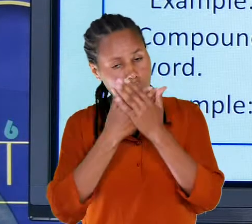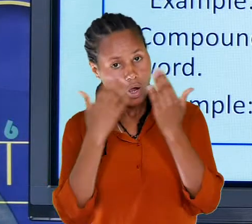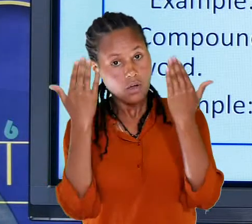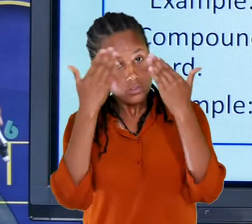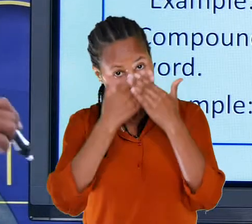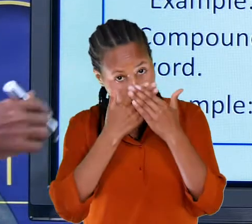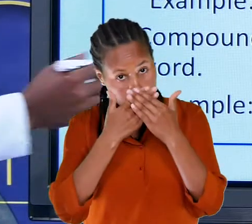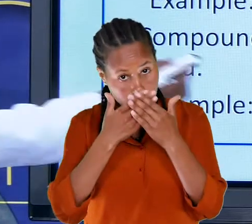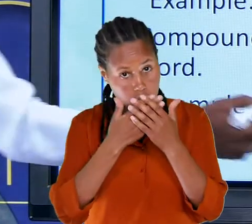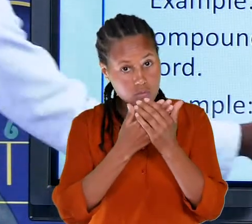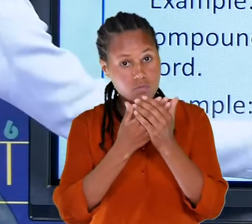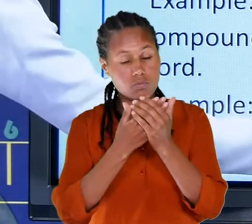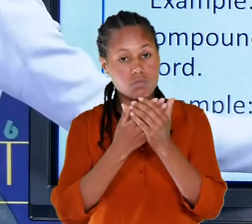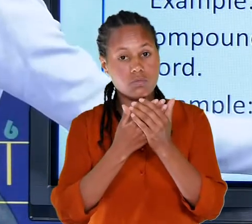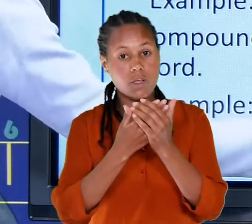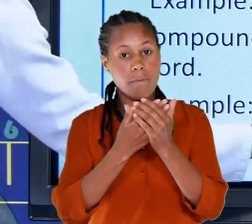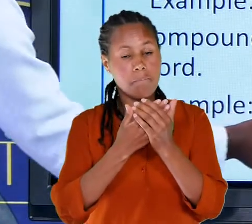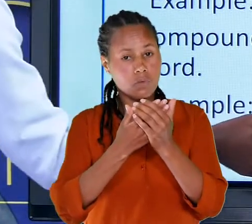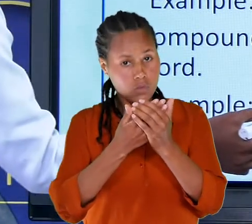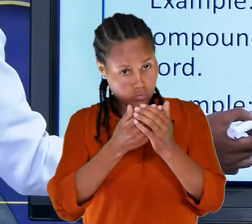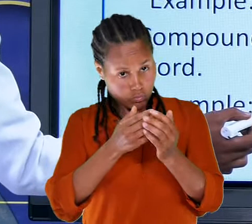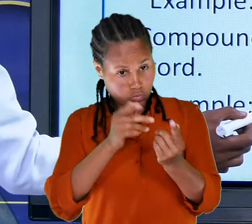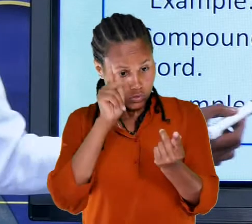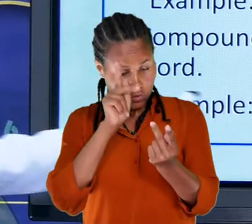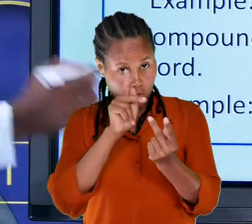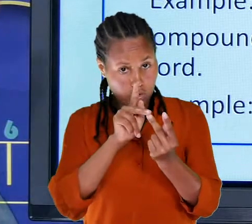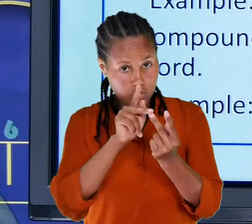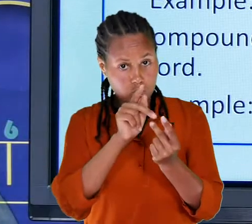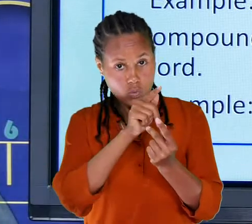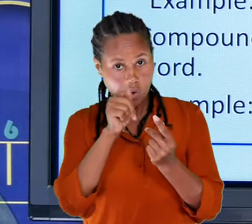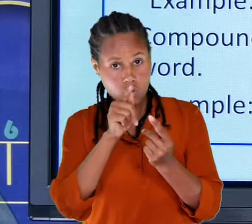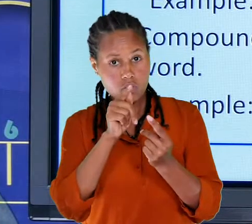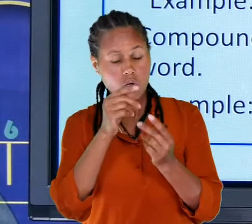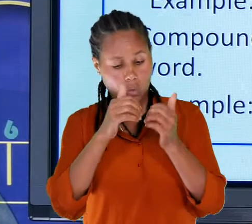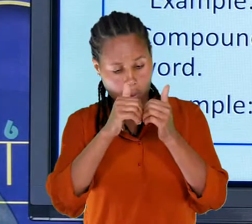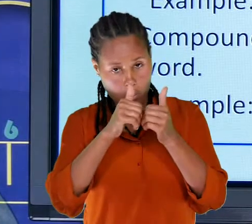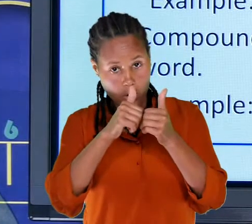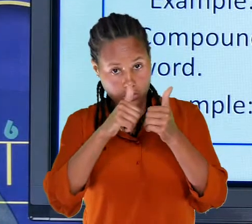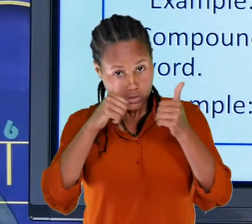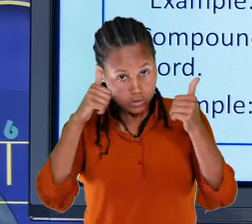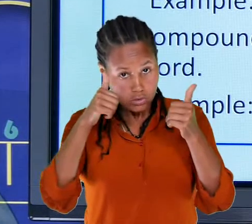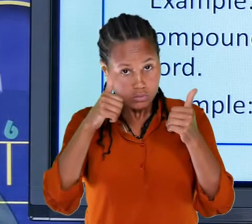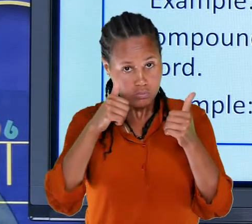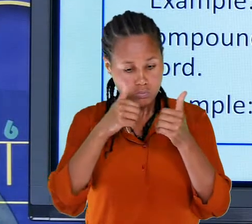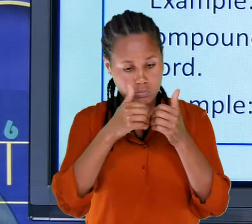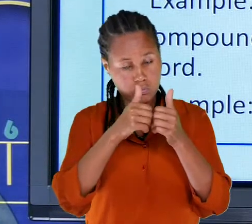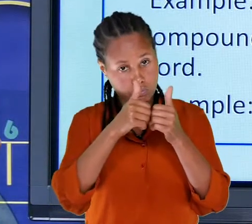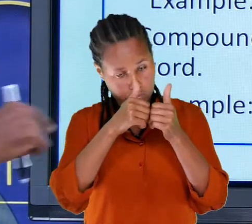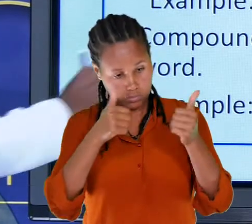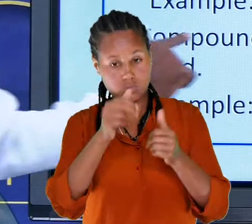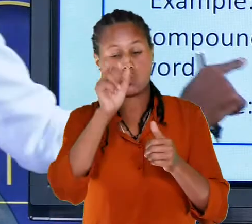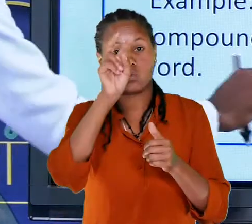good night, just we bring two separate words together and make one complete